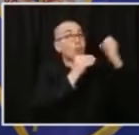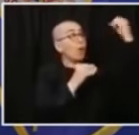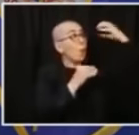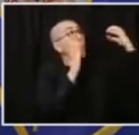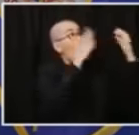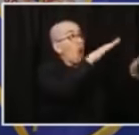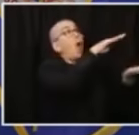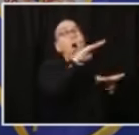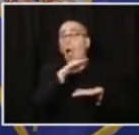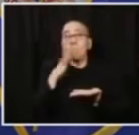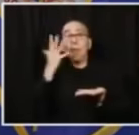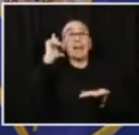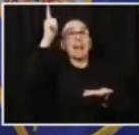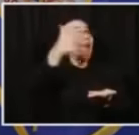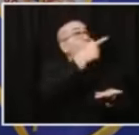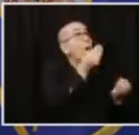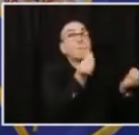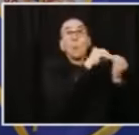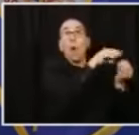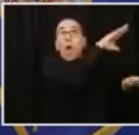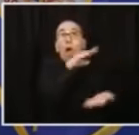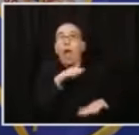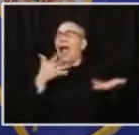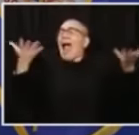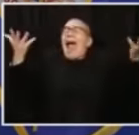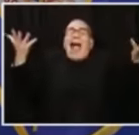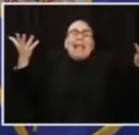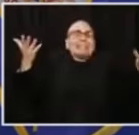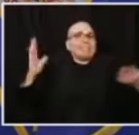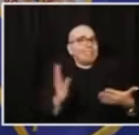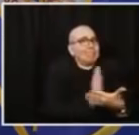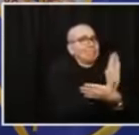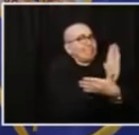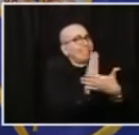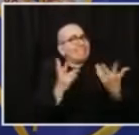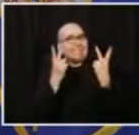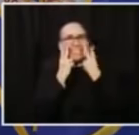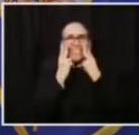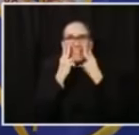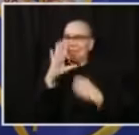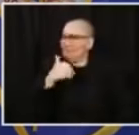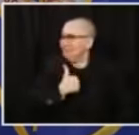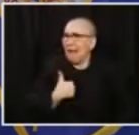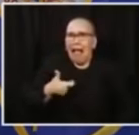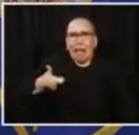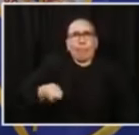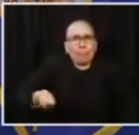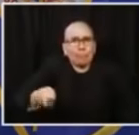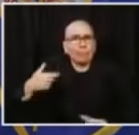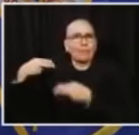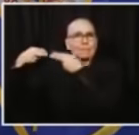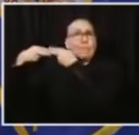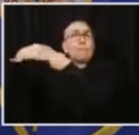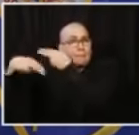Whoops. I think I'm clicking too hard. Apologies for that. They jump around a little bit. Oh, they do.